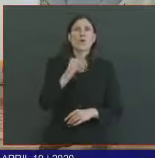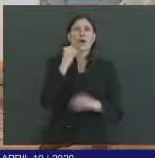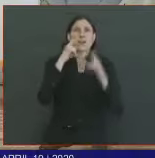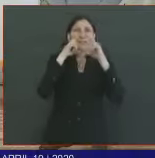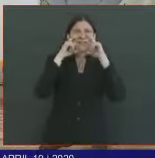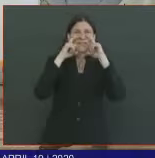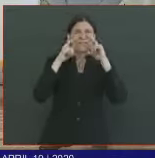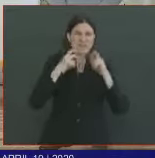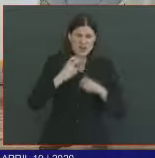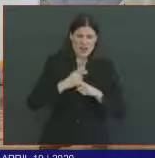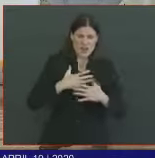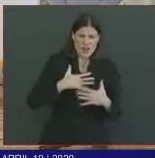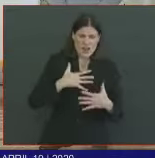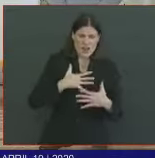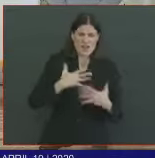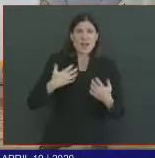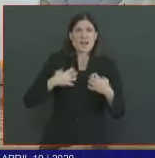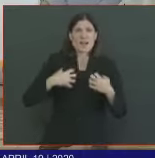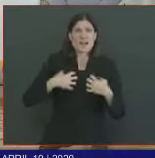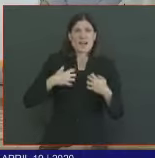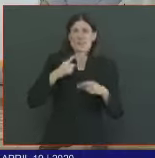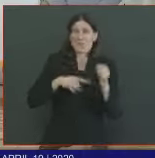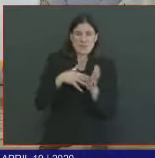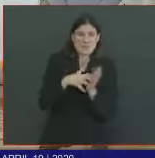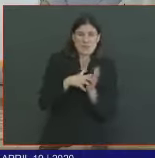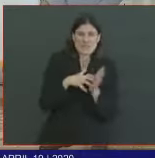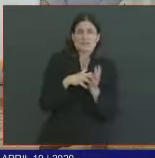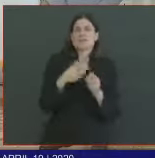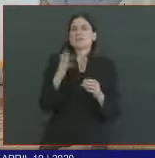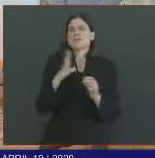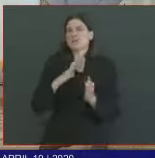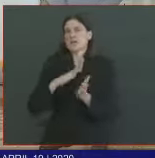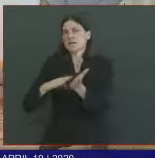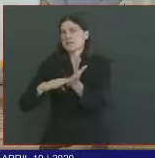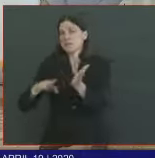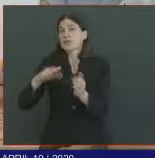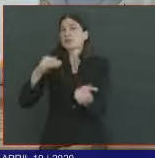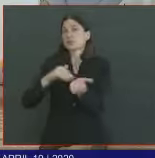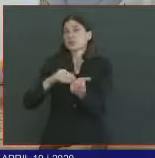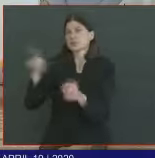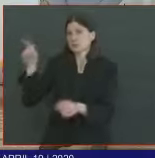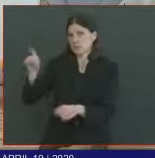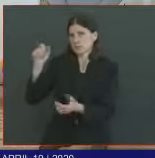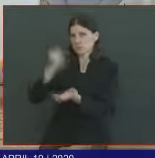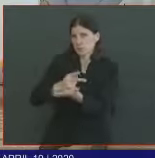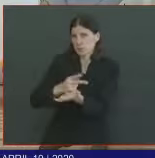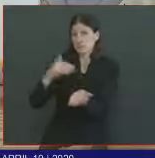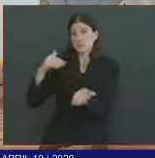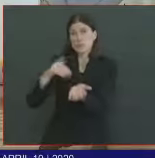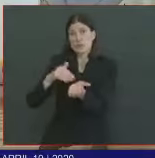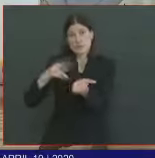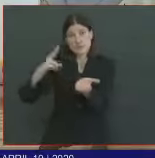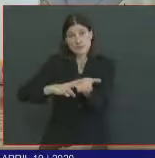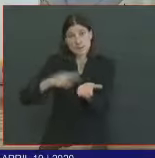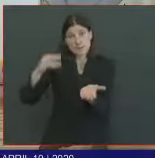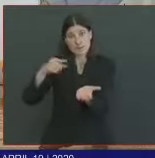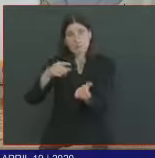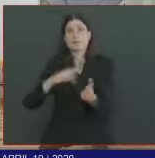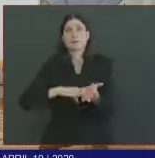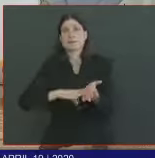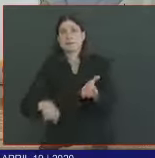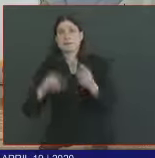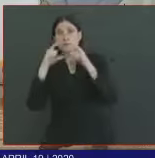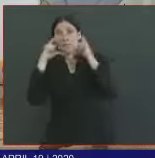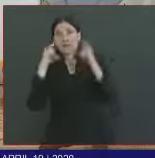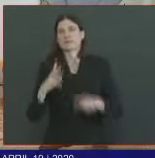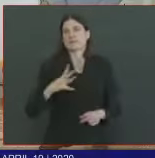There are some people for whom it's an issue. So that is unequivocally clear. The issue where